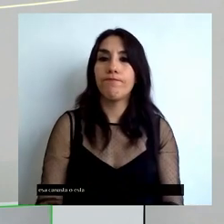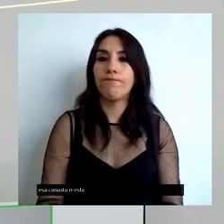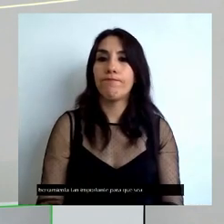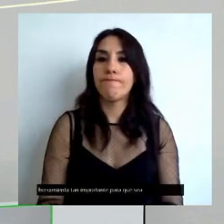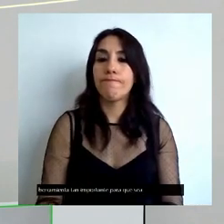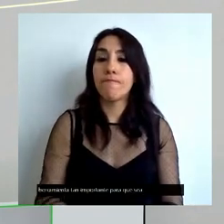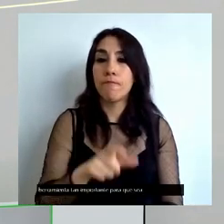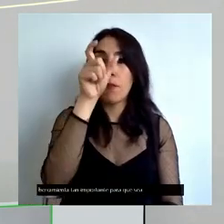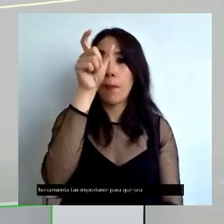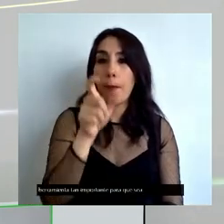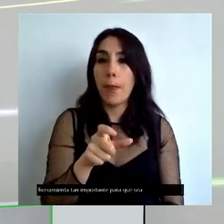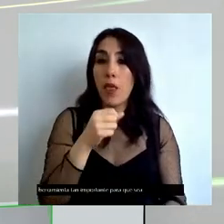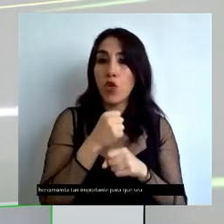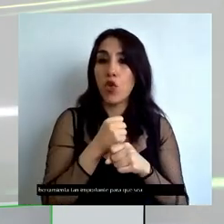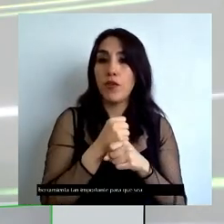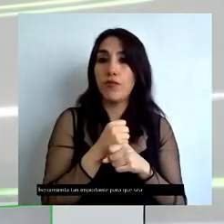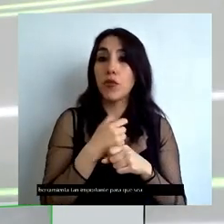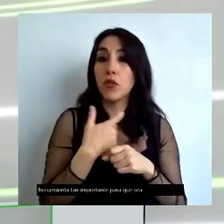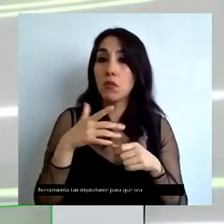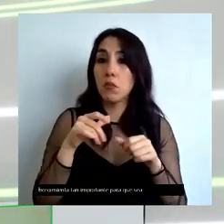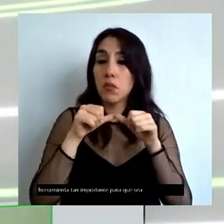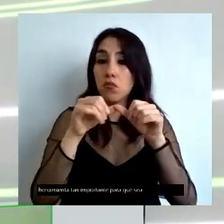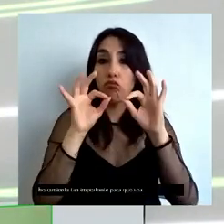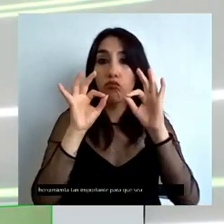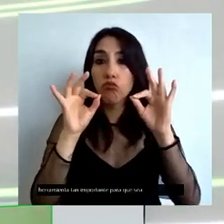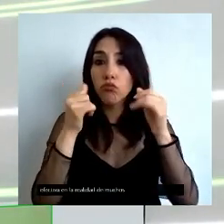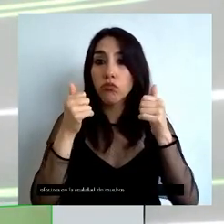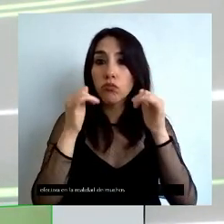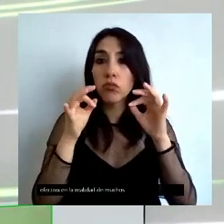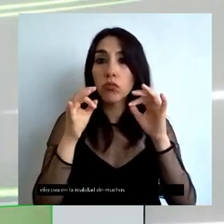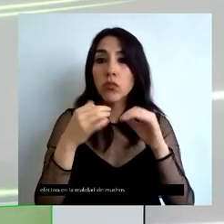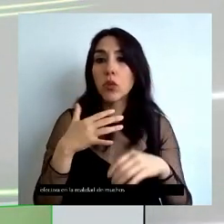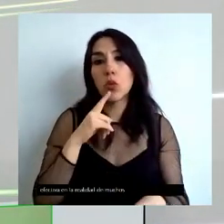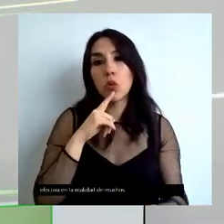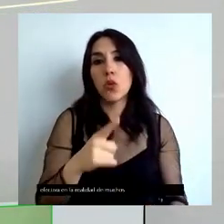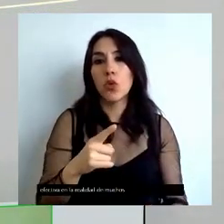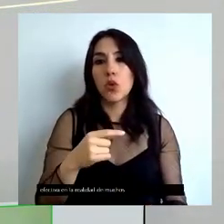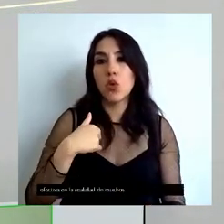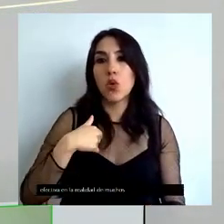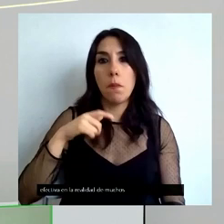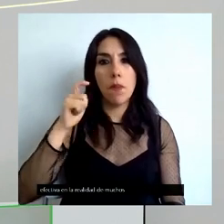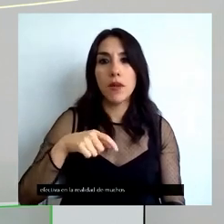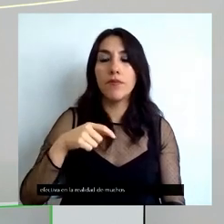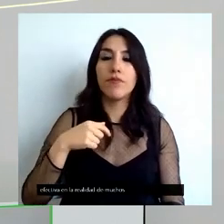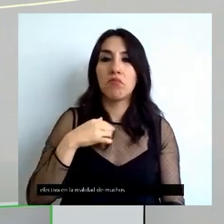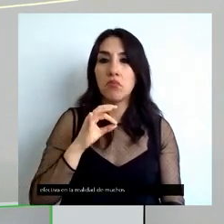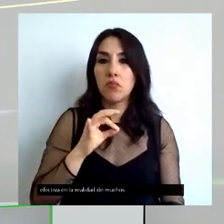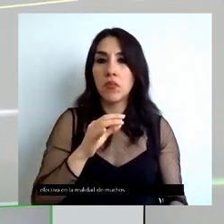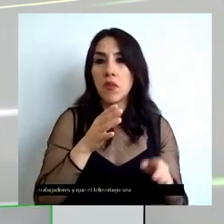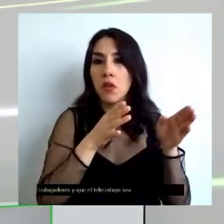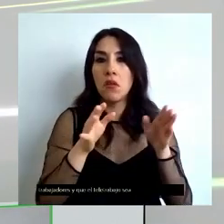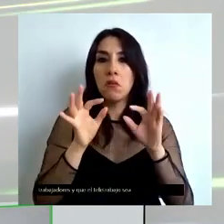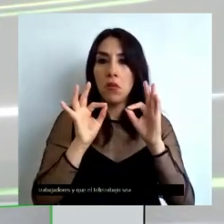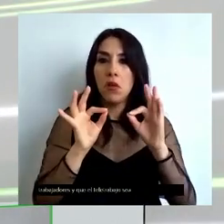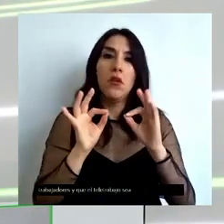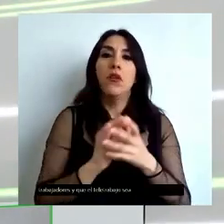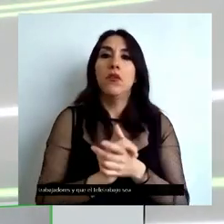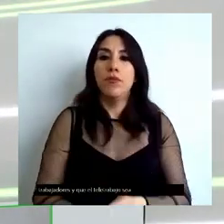effectively install the remote work for many workers.